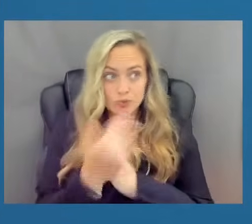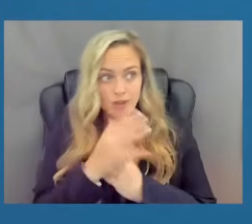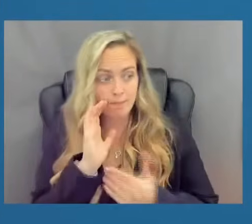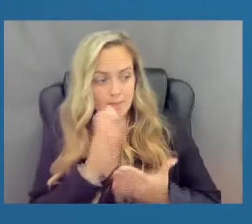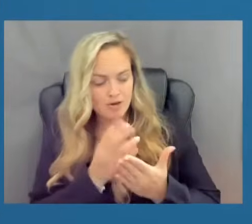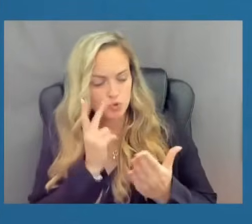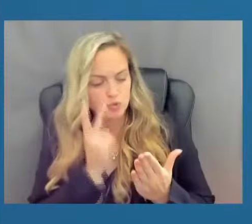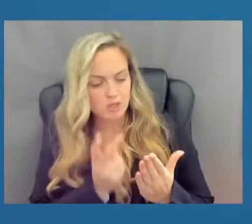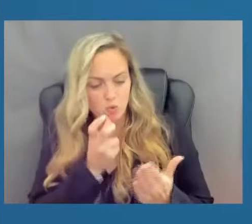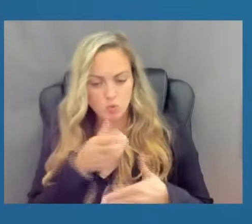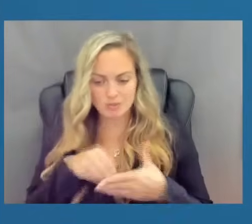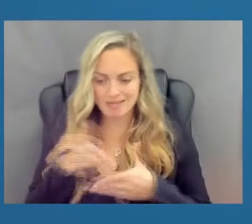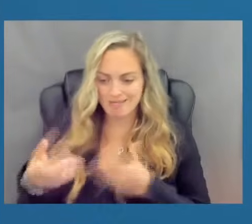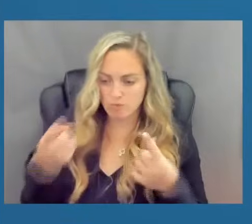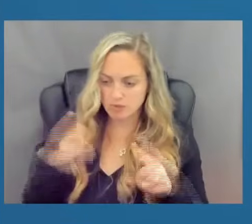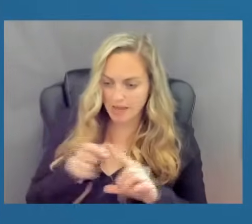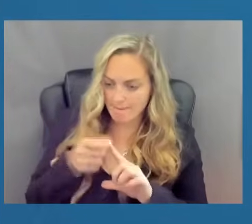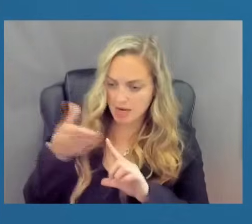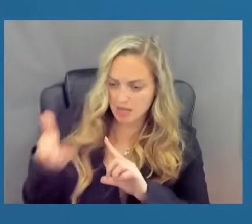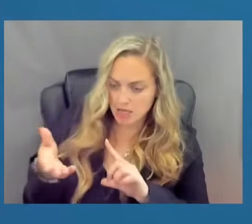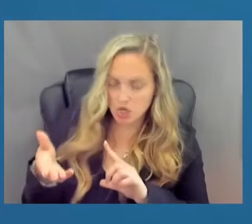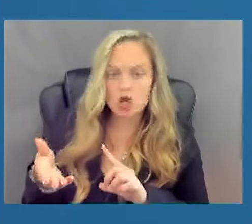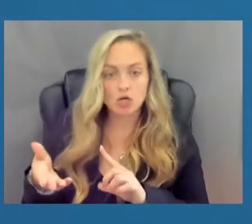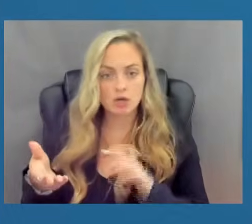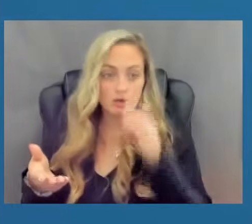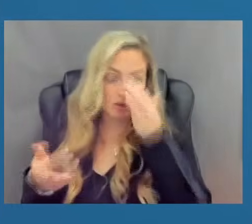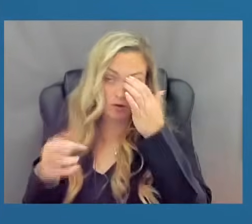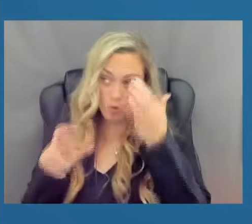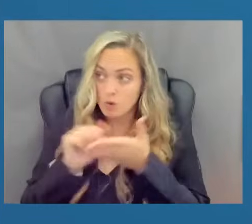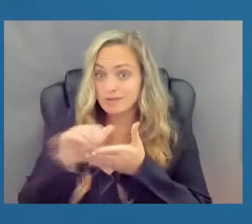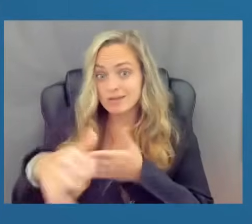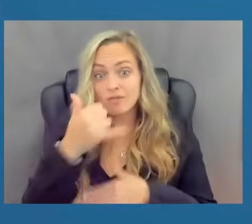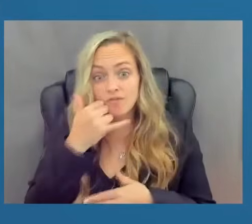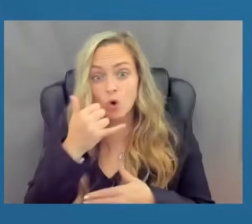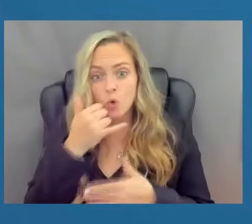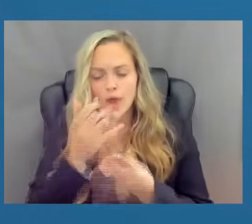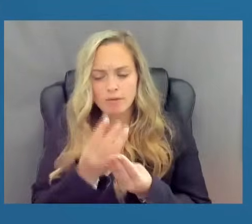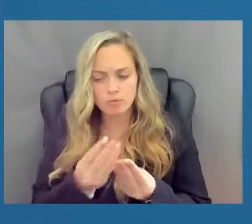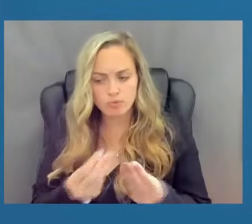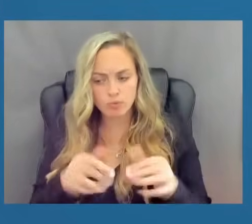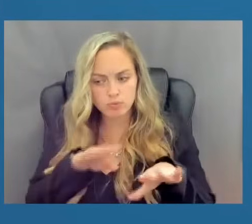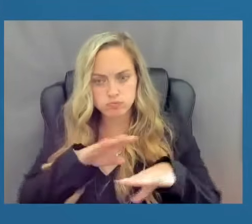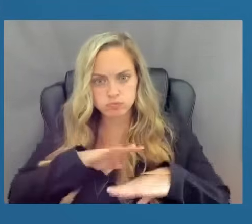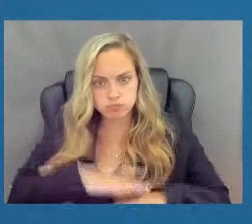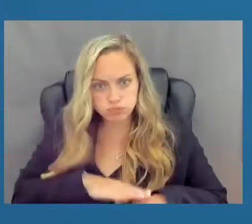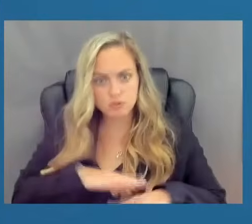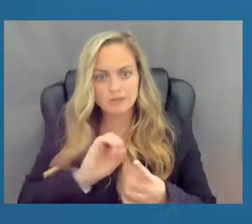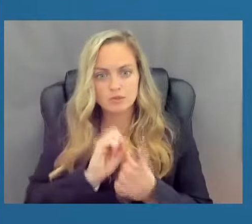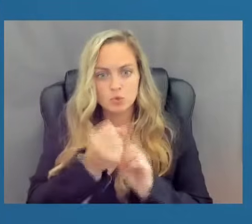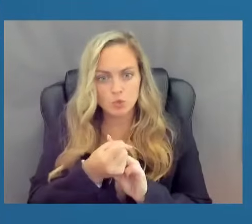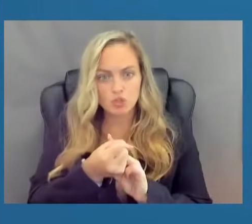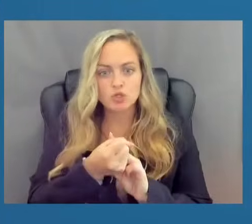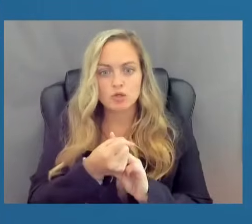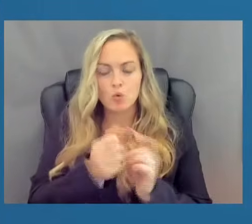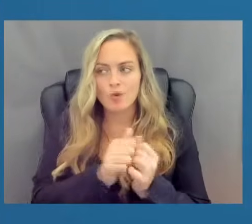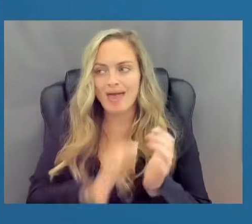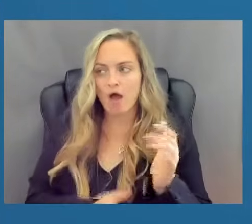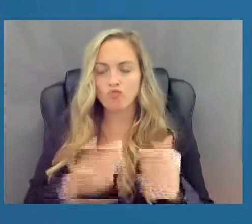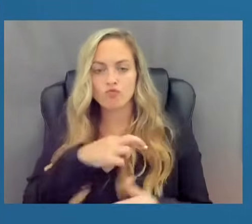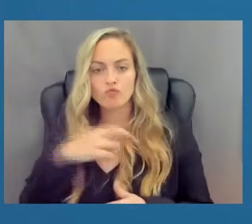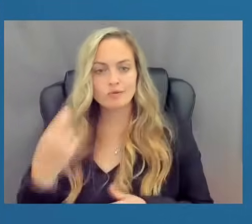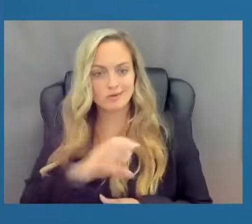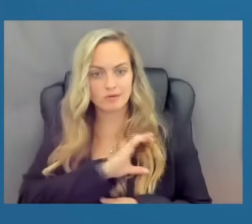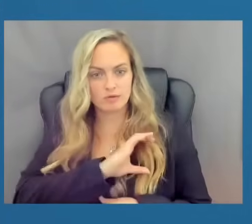a device, send a phone in there, and really diffuse the situation, putting an officer without putting an officer in harm's